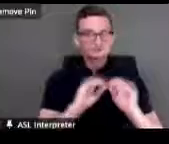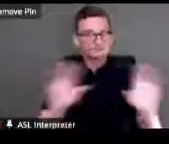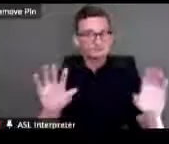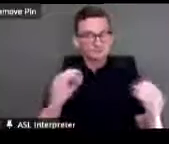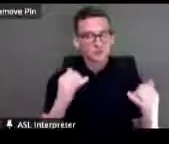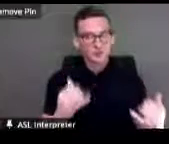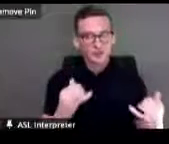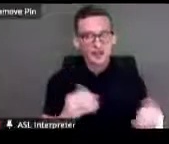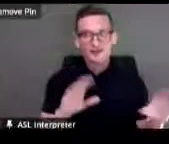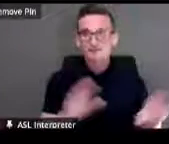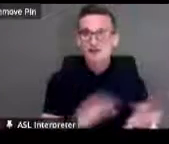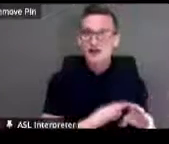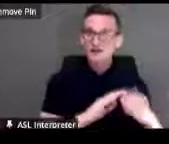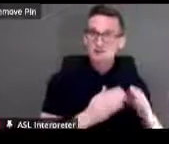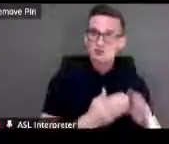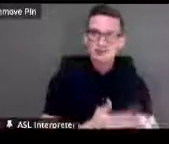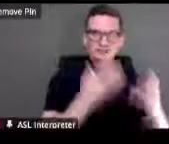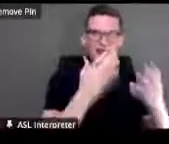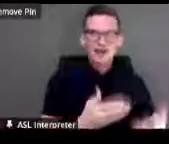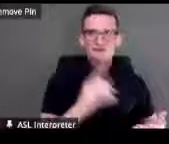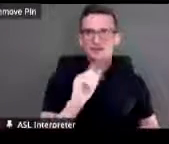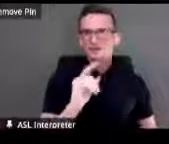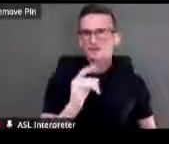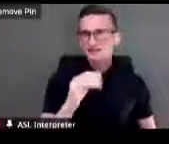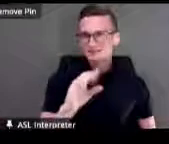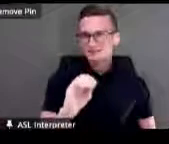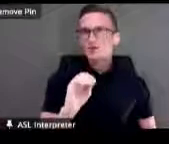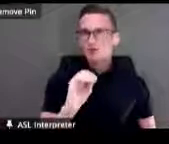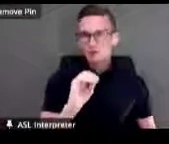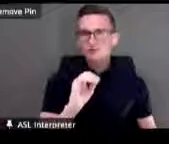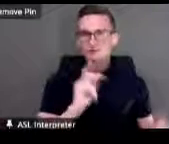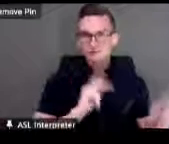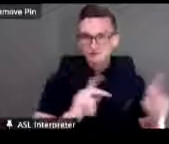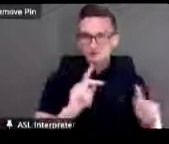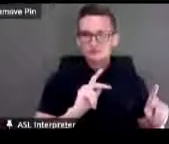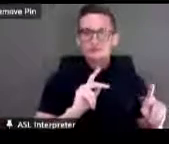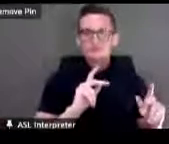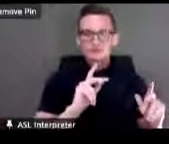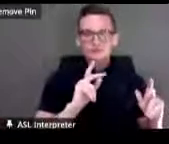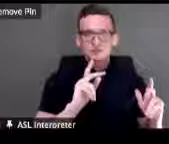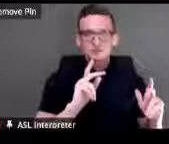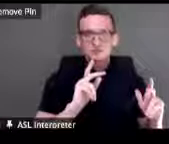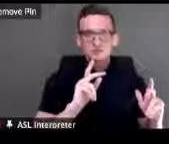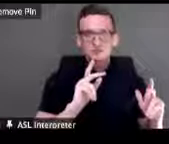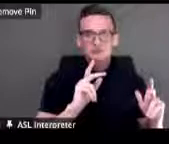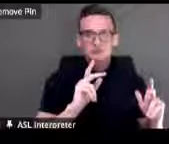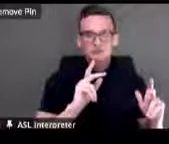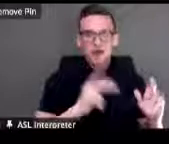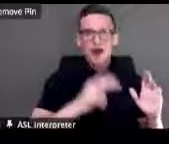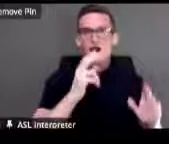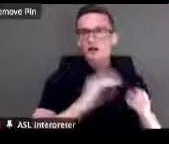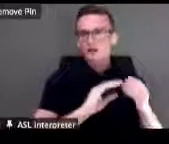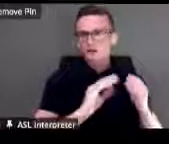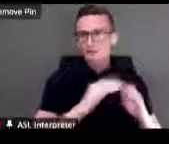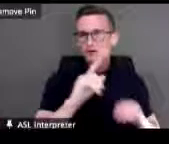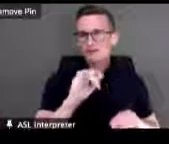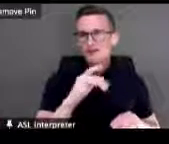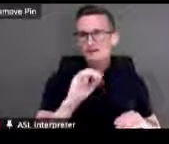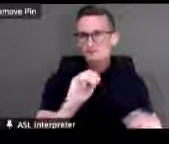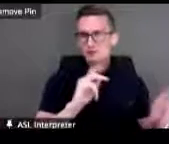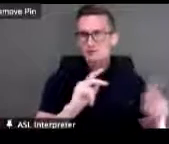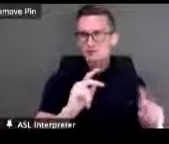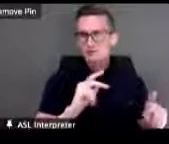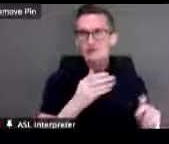heavily Latino, and although we have many small rural towns, we also have several large urban centers that